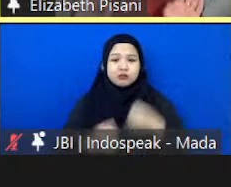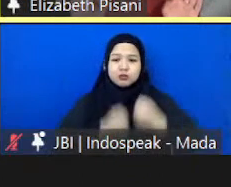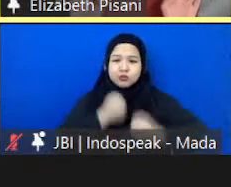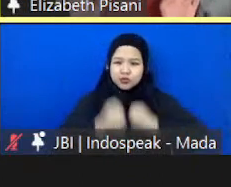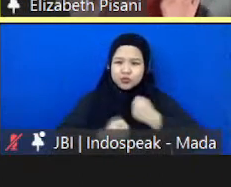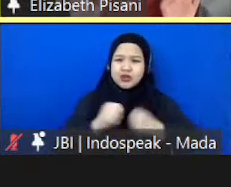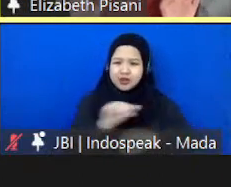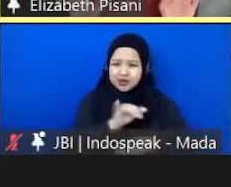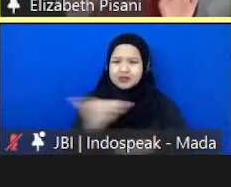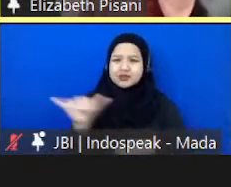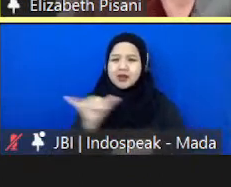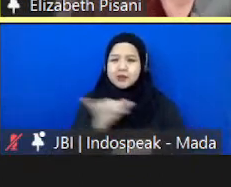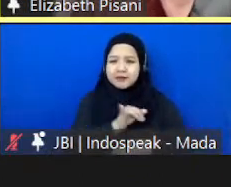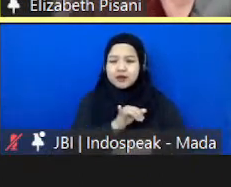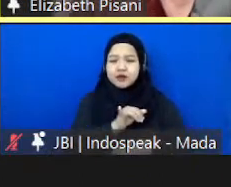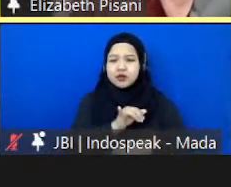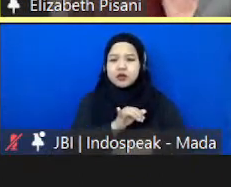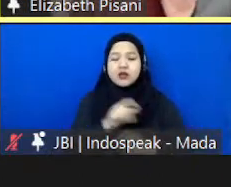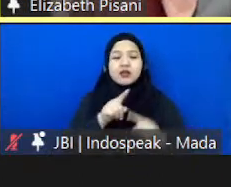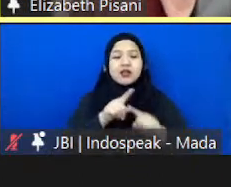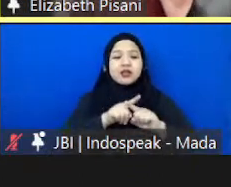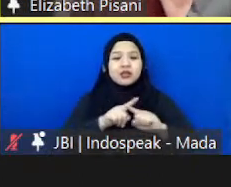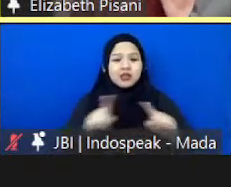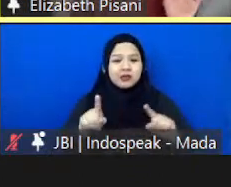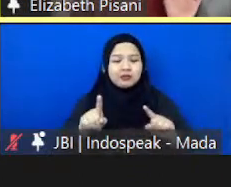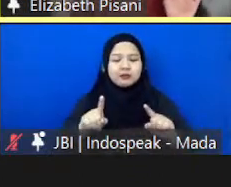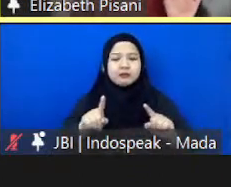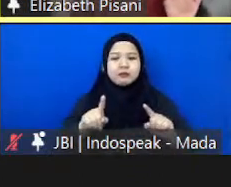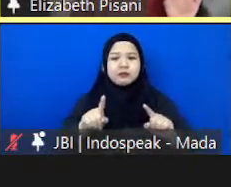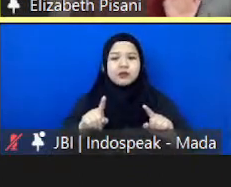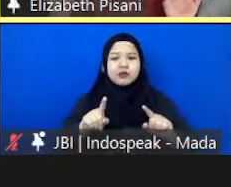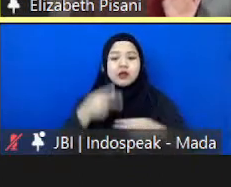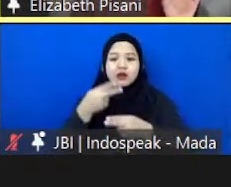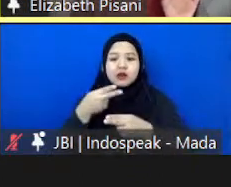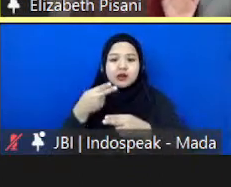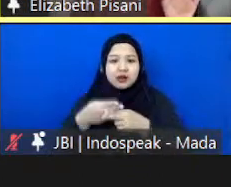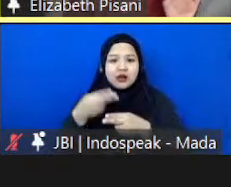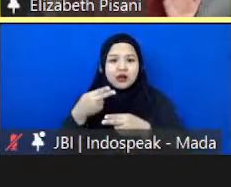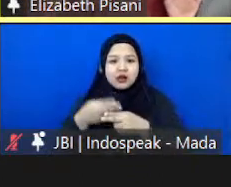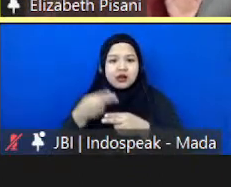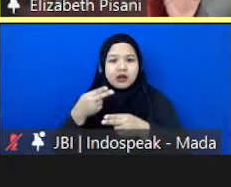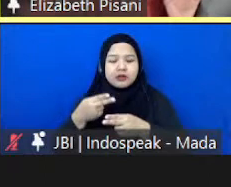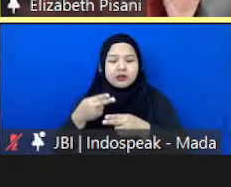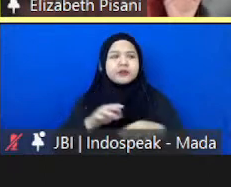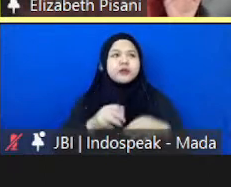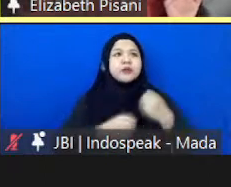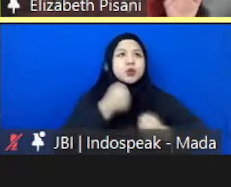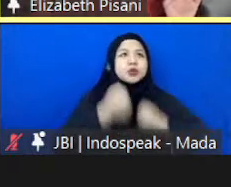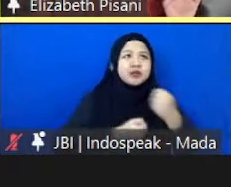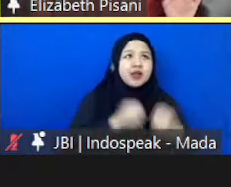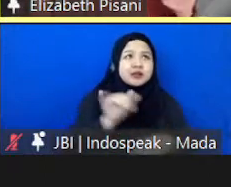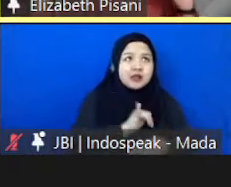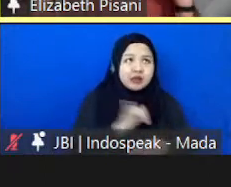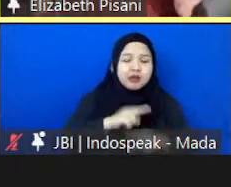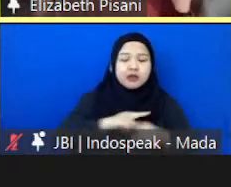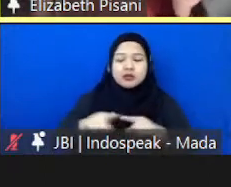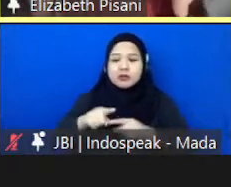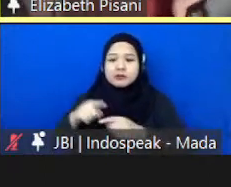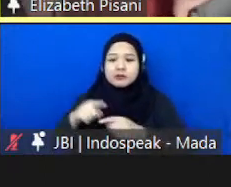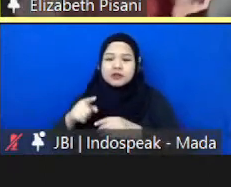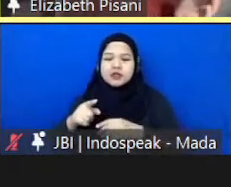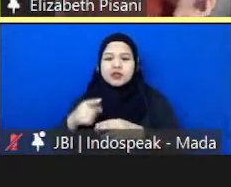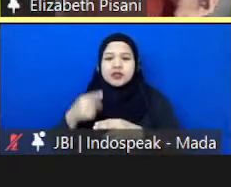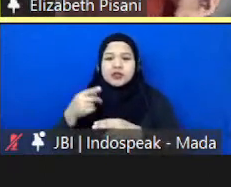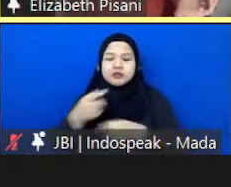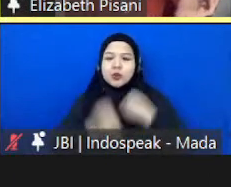brands, but sometimes it's the same company that is making a very expensive brand that's also